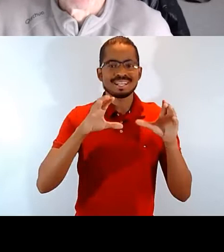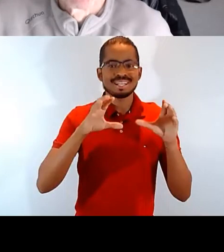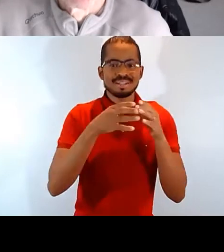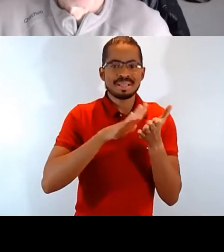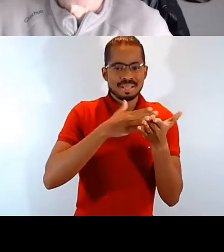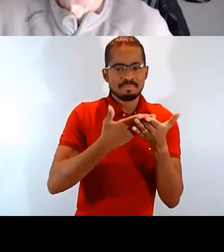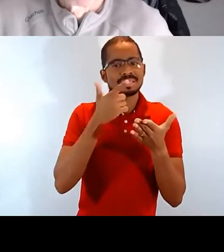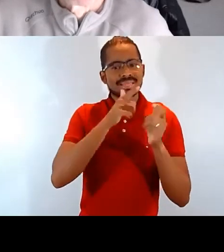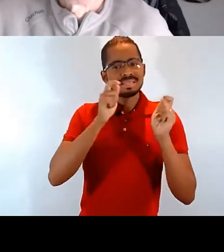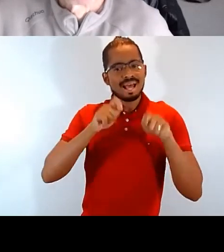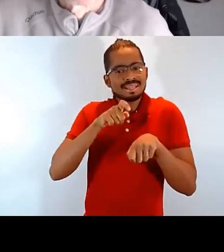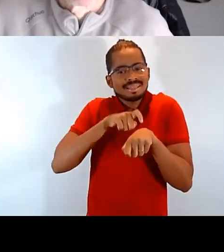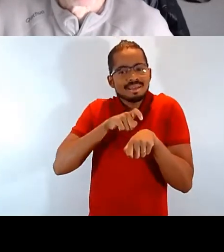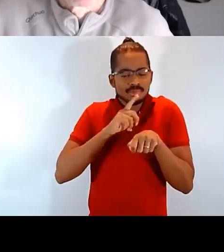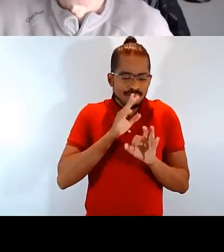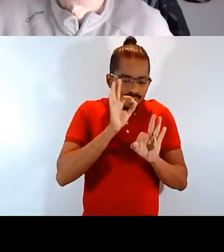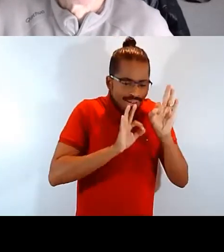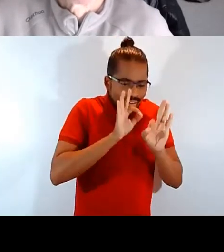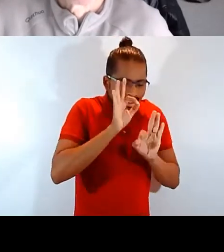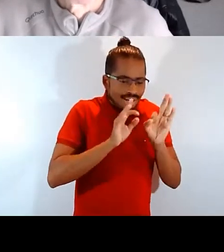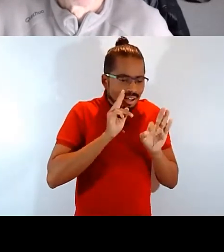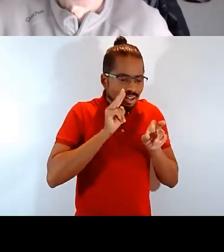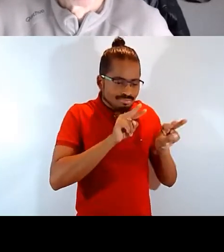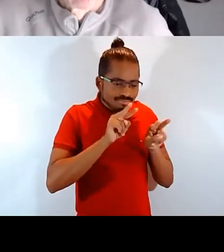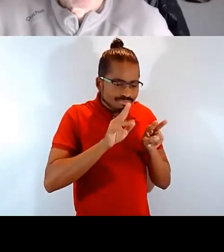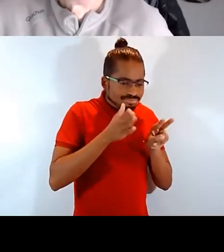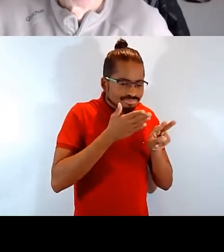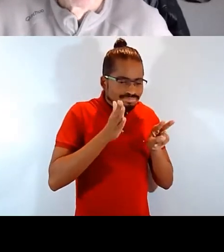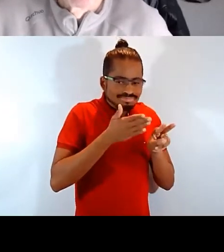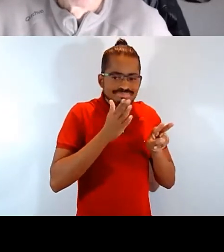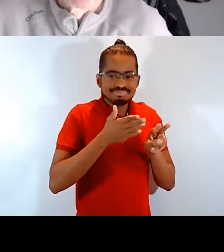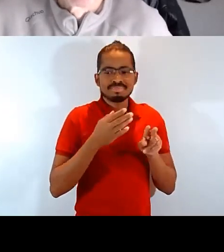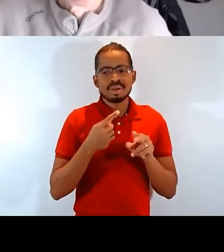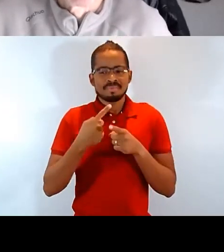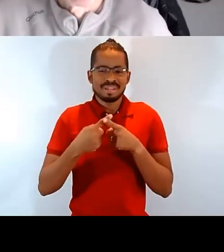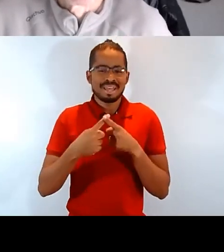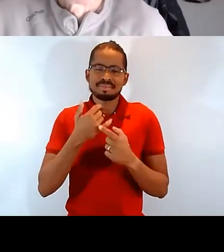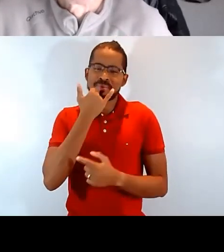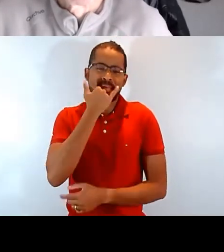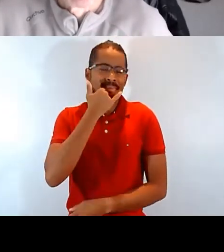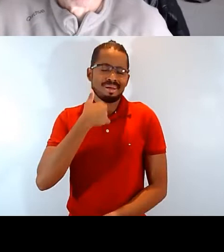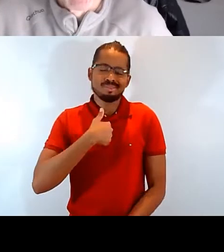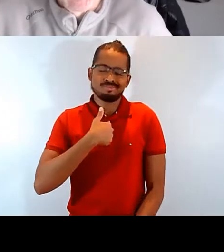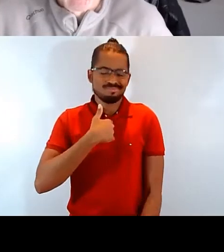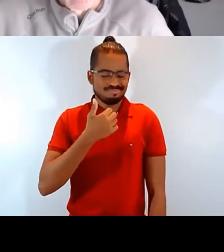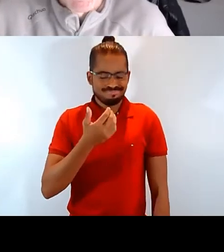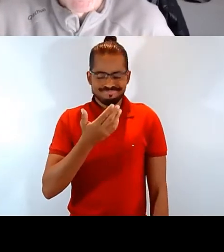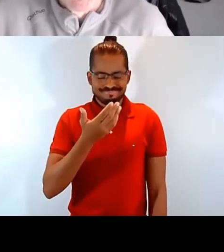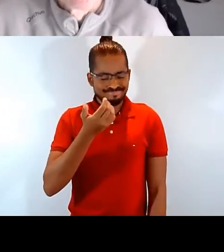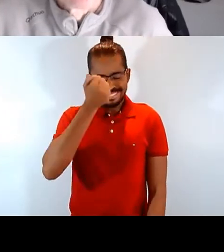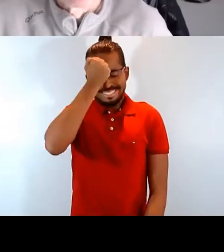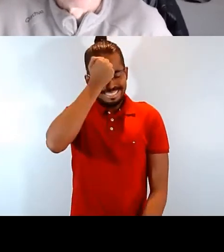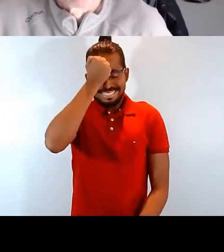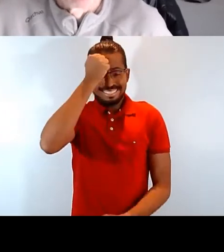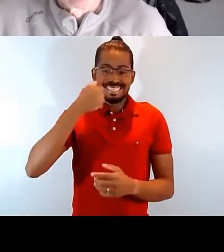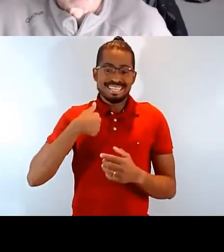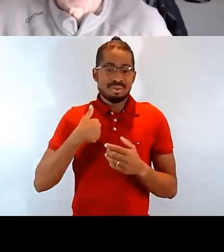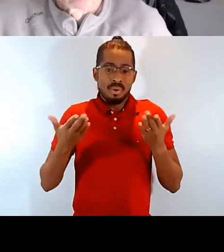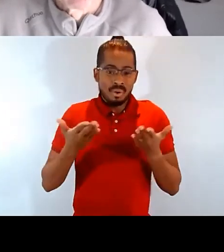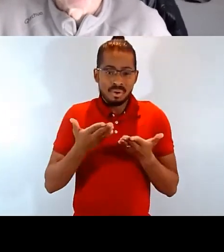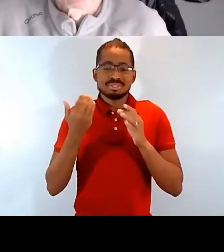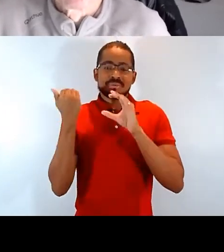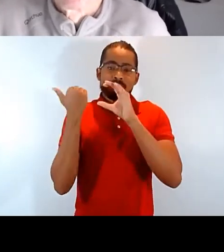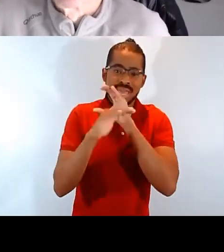prepare, even though I was a very naughty boy by sending 2 updates today, and the